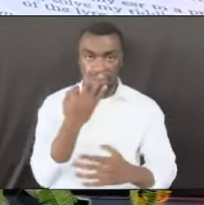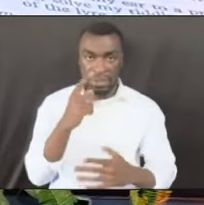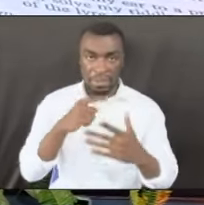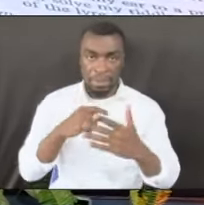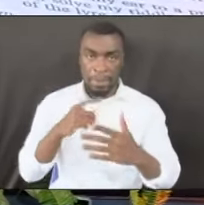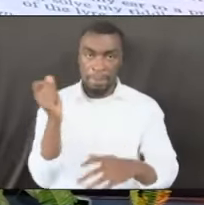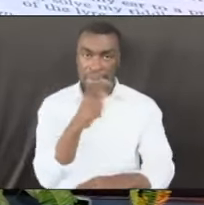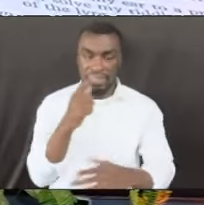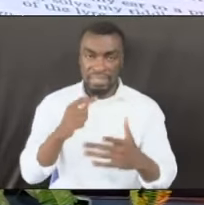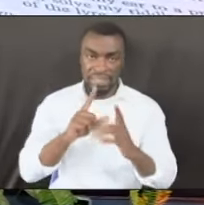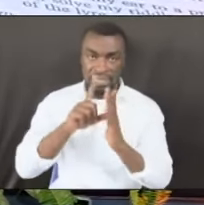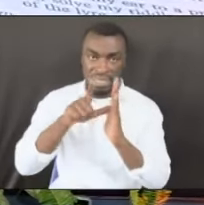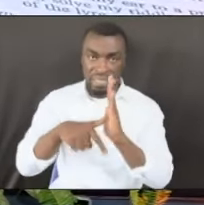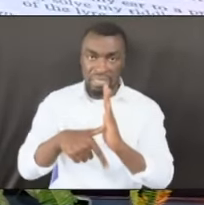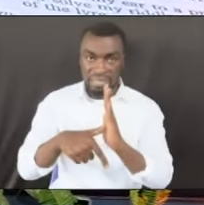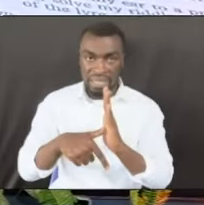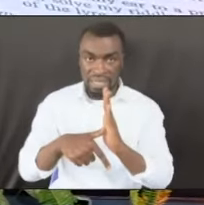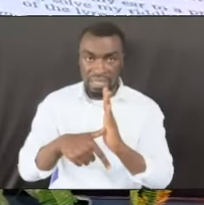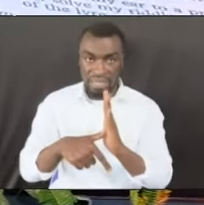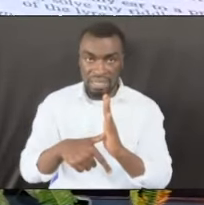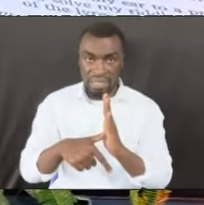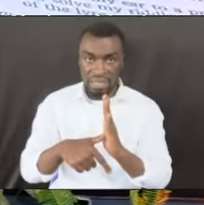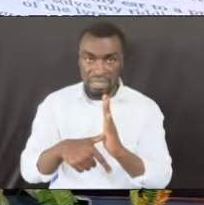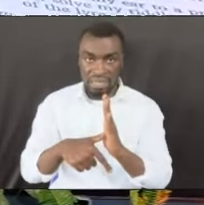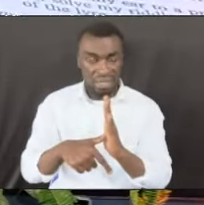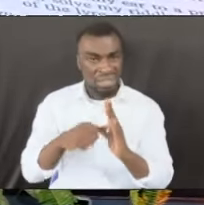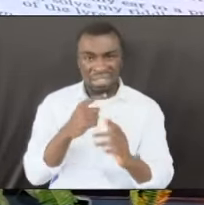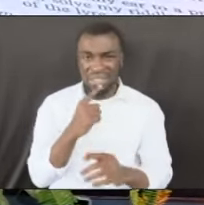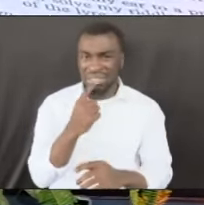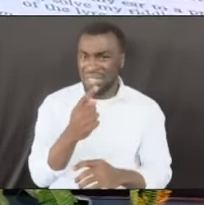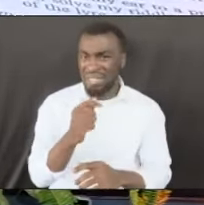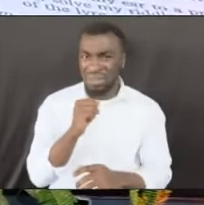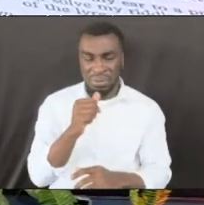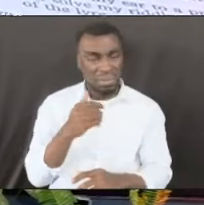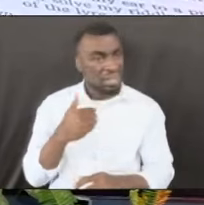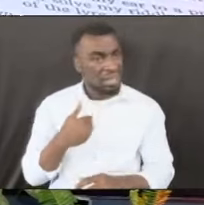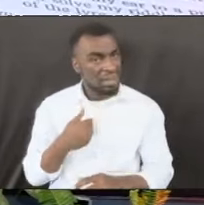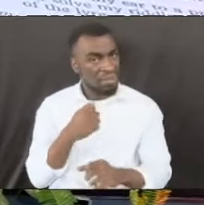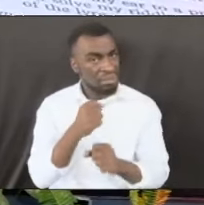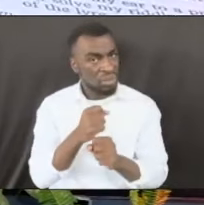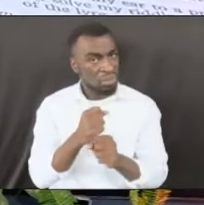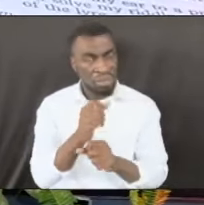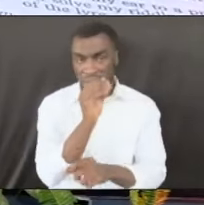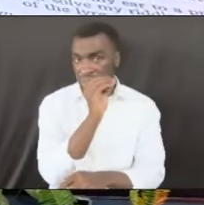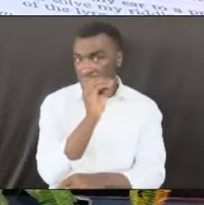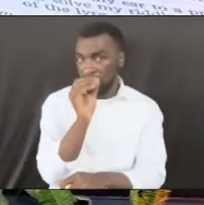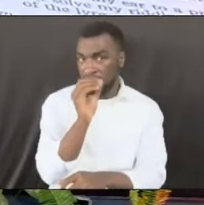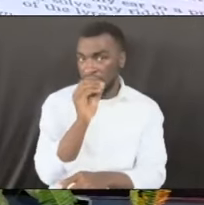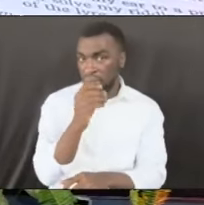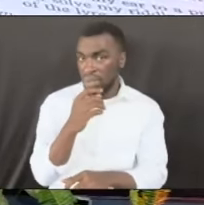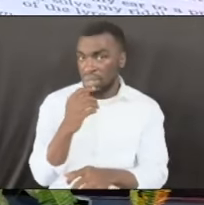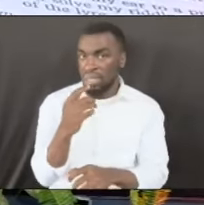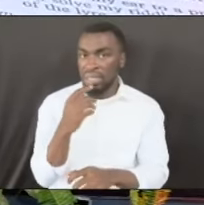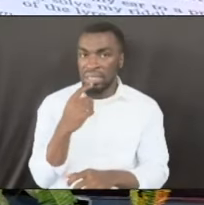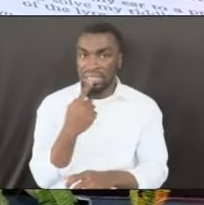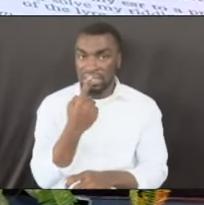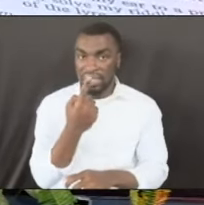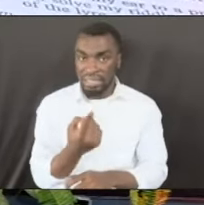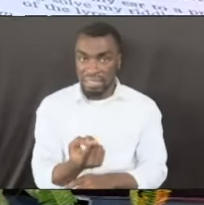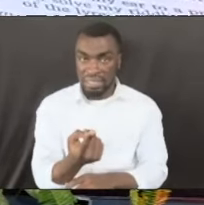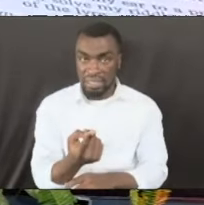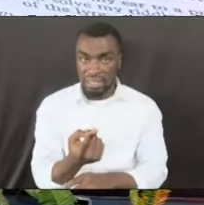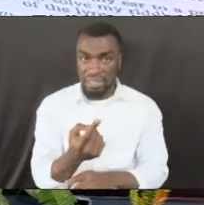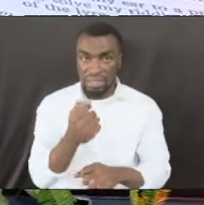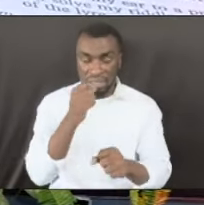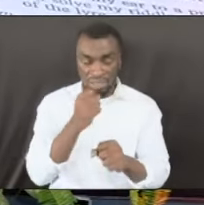April. And then, you know, she doesn't tell me she had a job. She goes ahead and she tells me the job